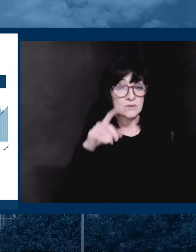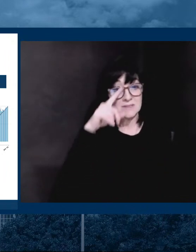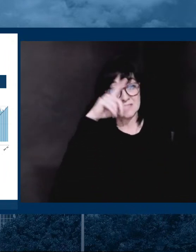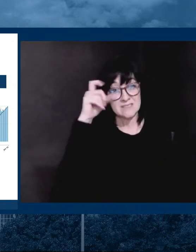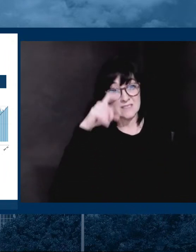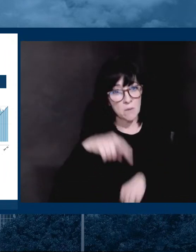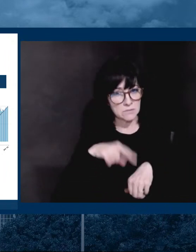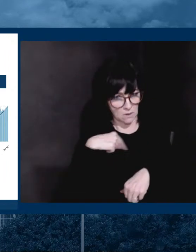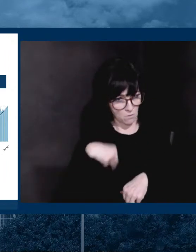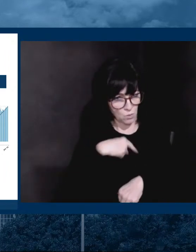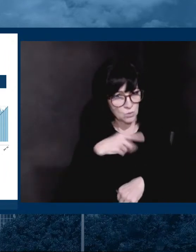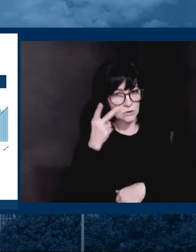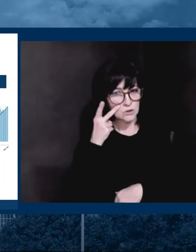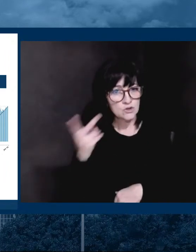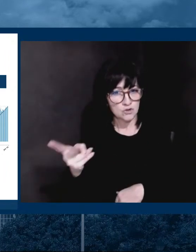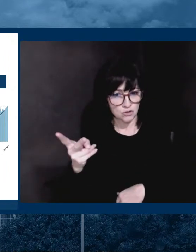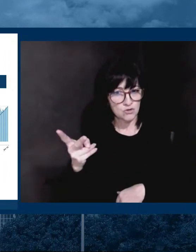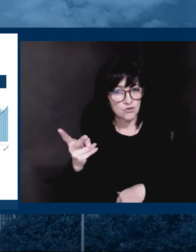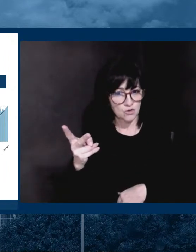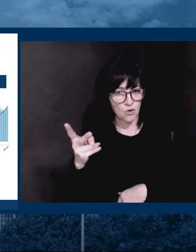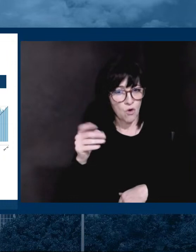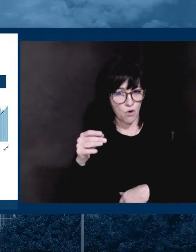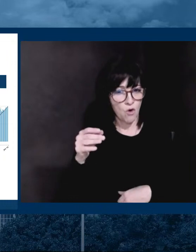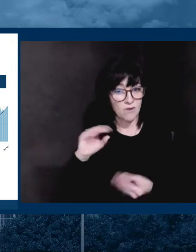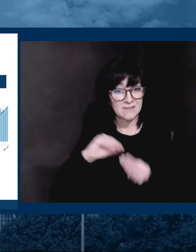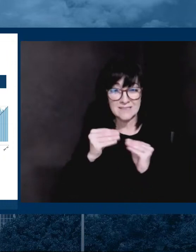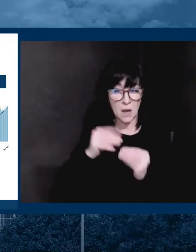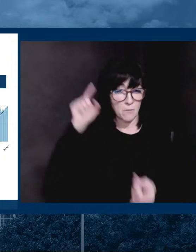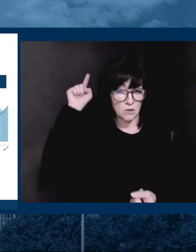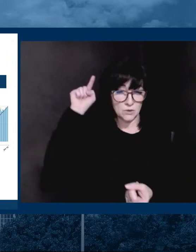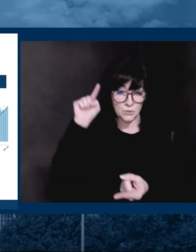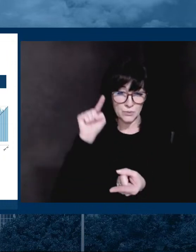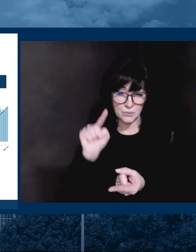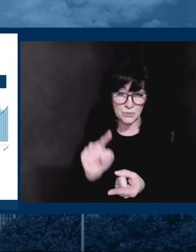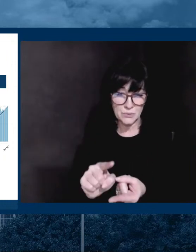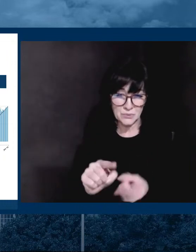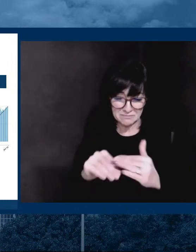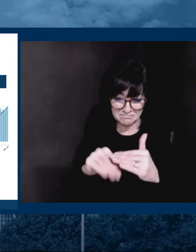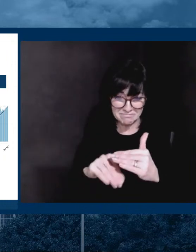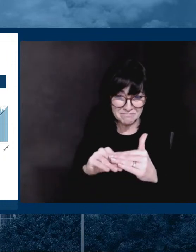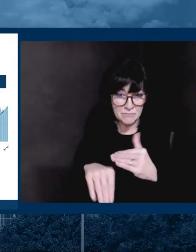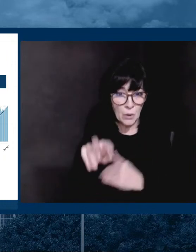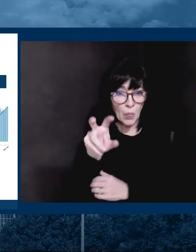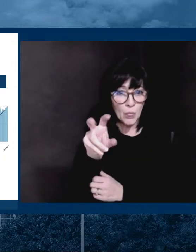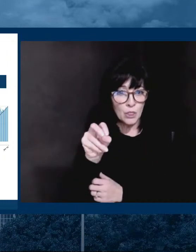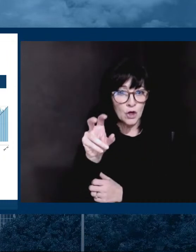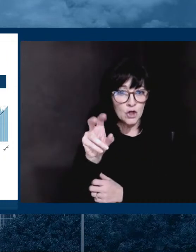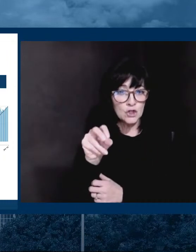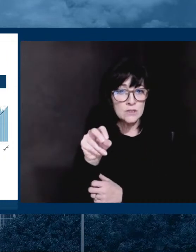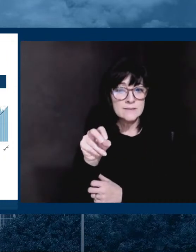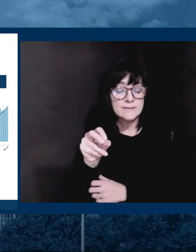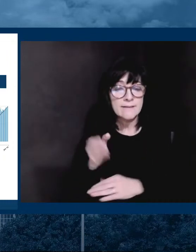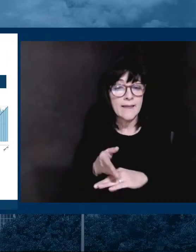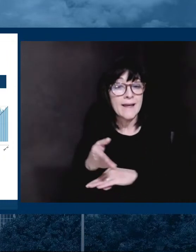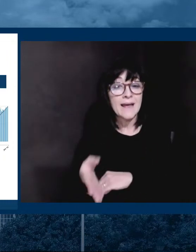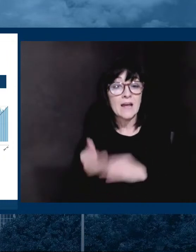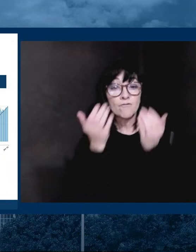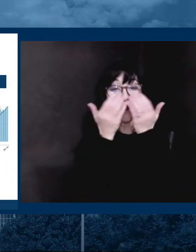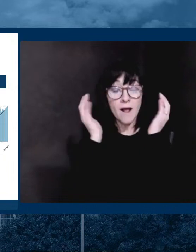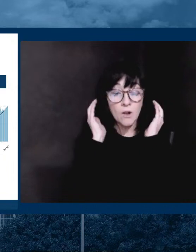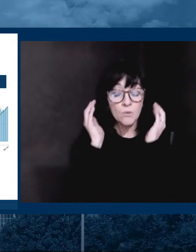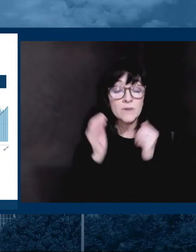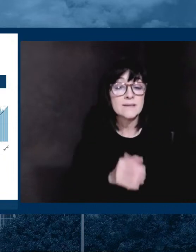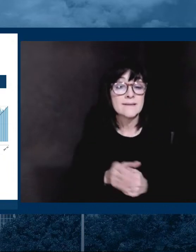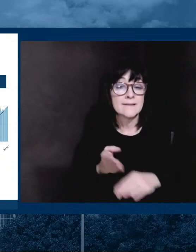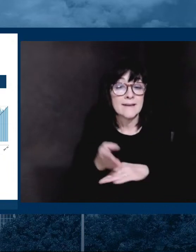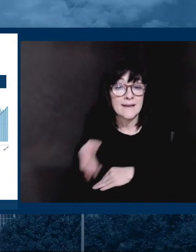numbers went down. I think the lowest number was under 30, and then we ramped up after Halloween and Thanksgiving